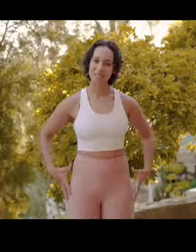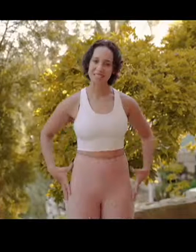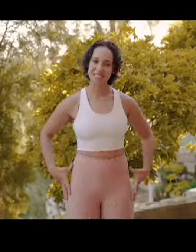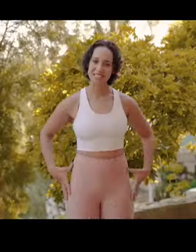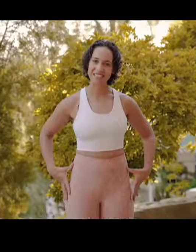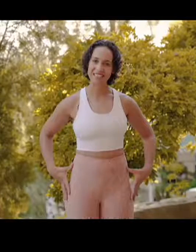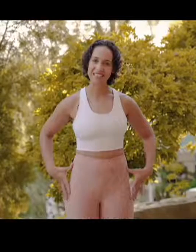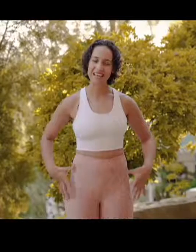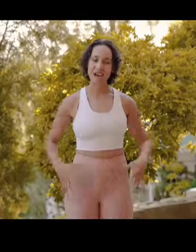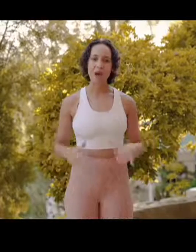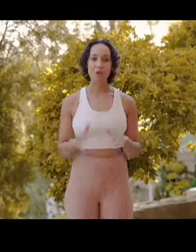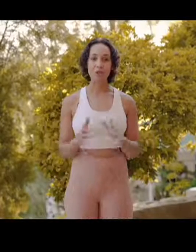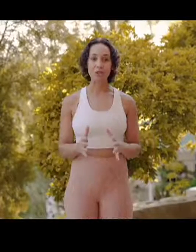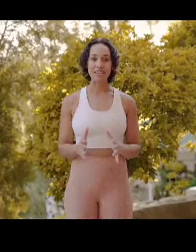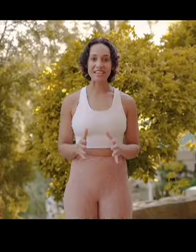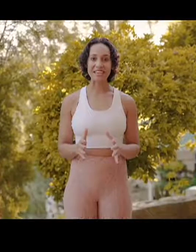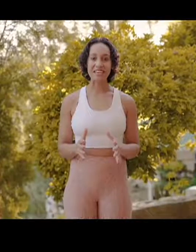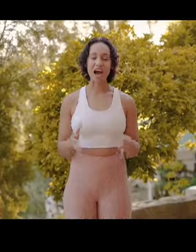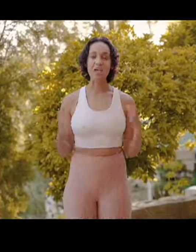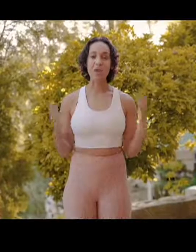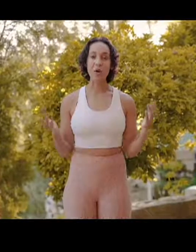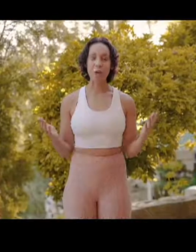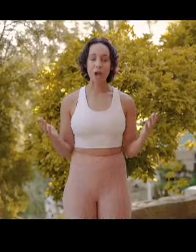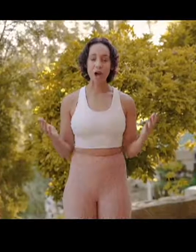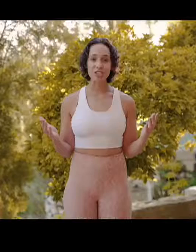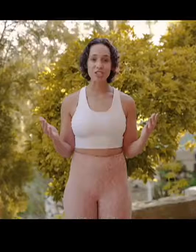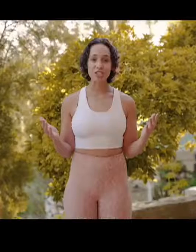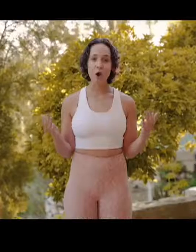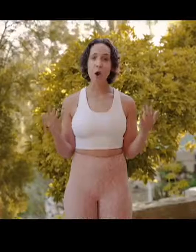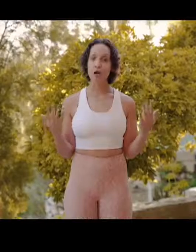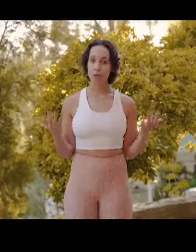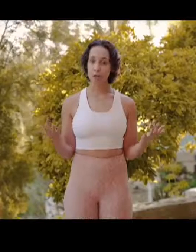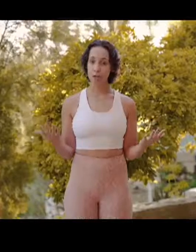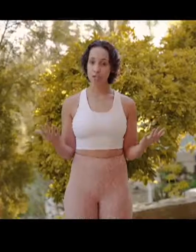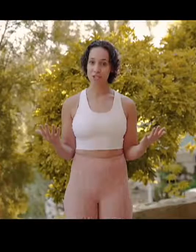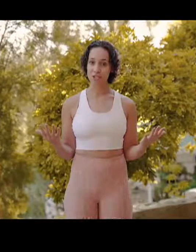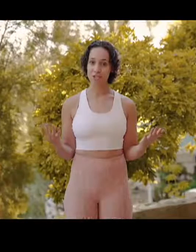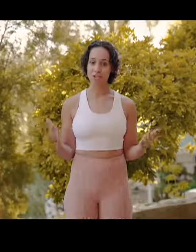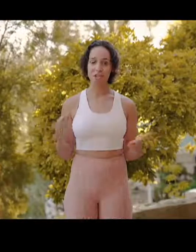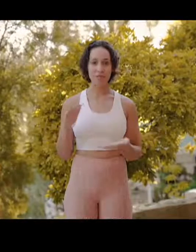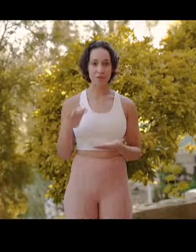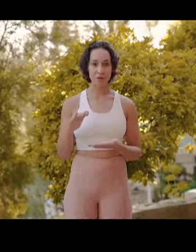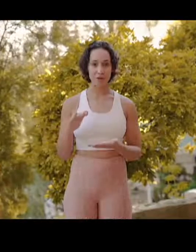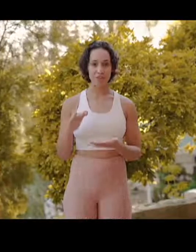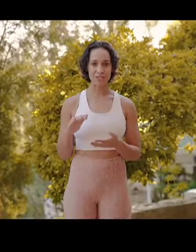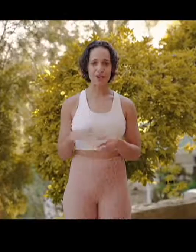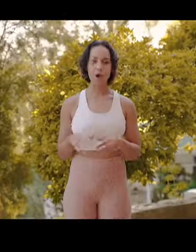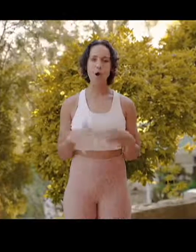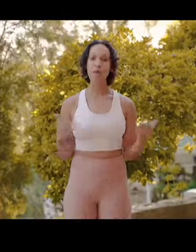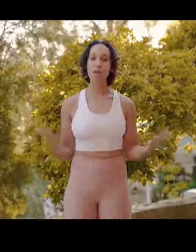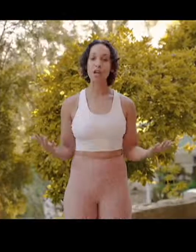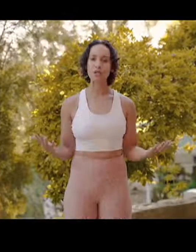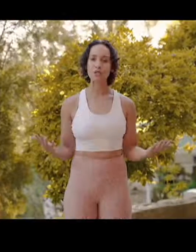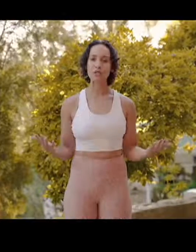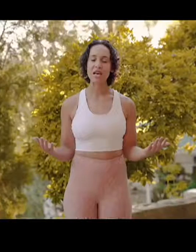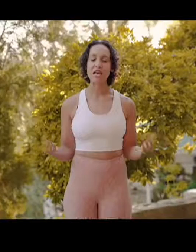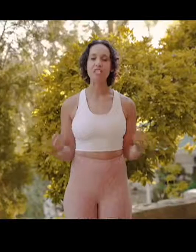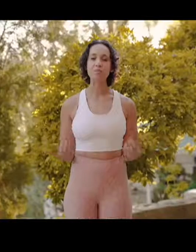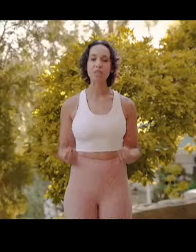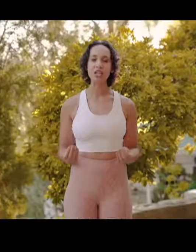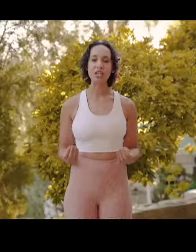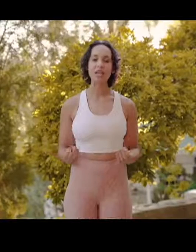the hips. What you'll need are yoga blocks or books, thick books, or